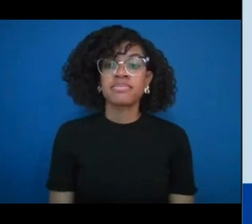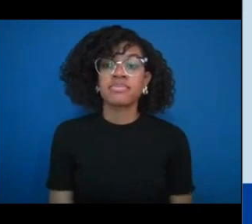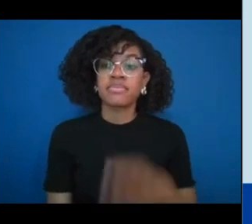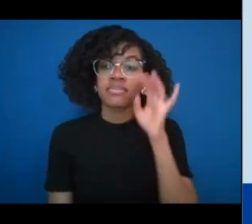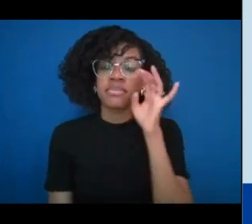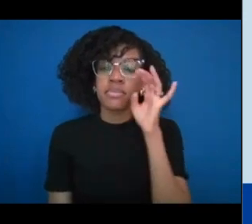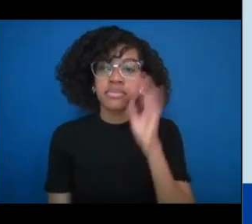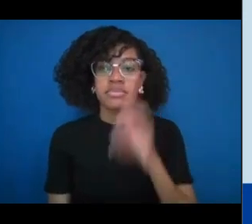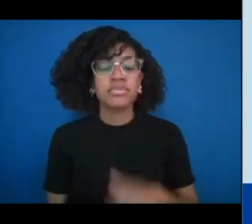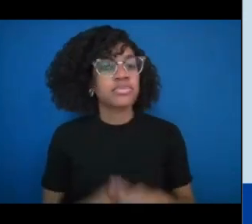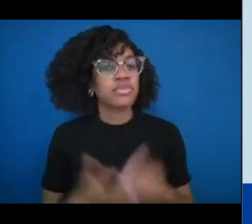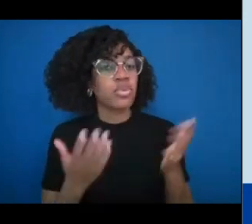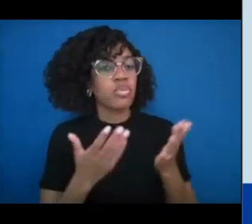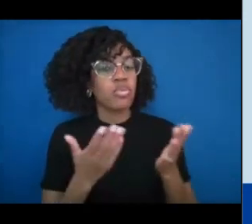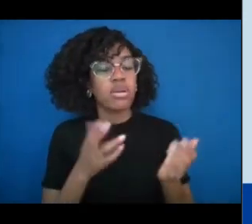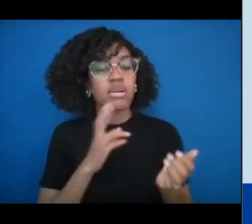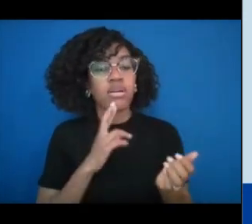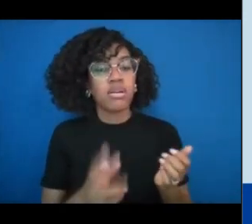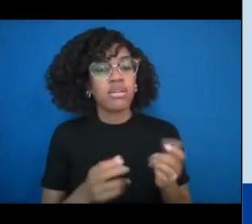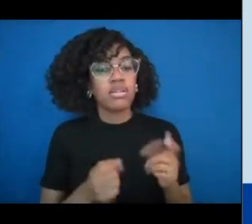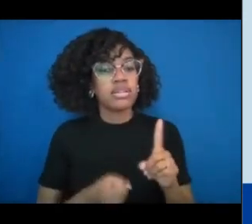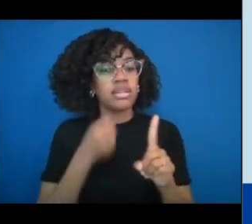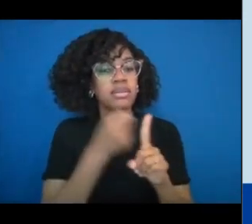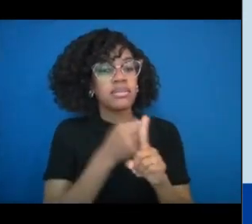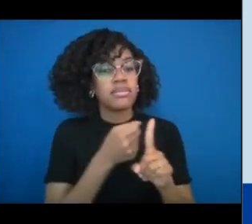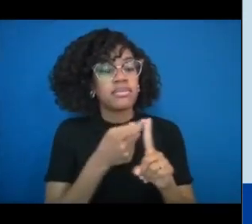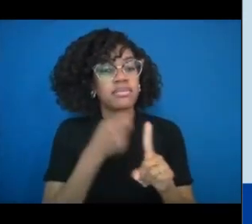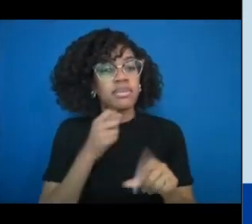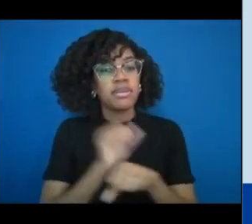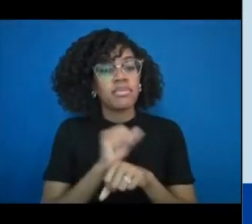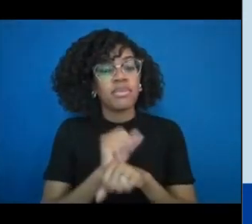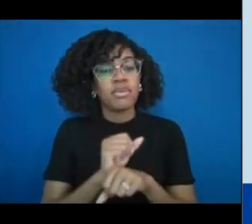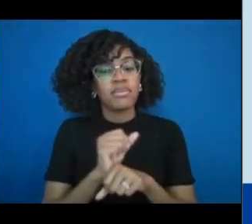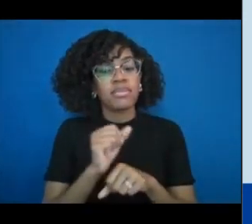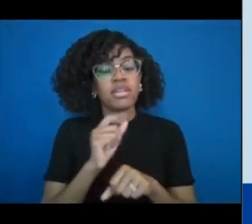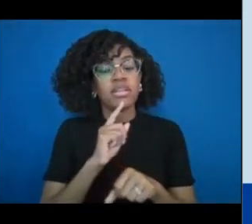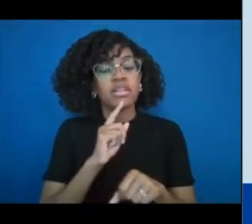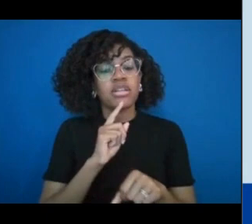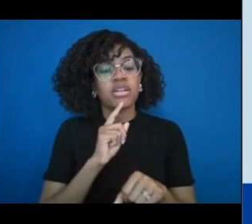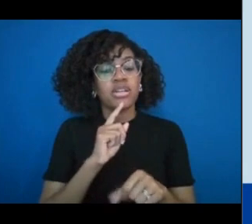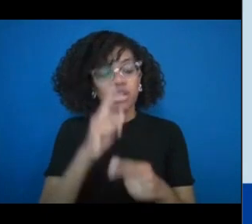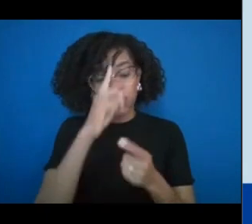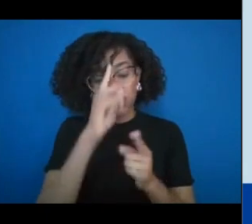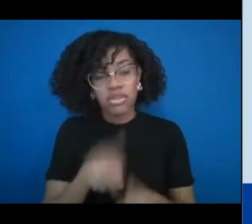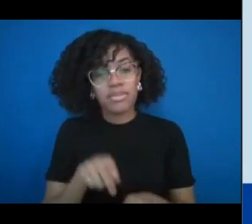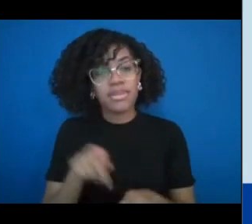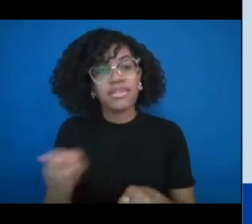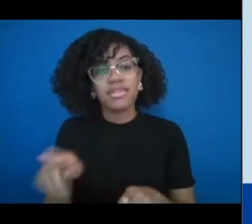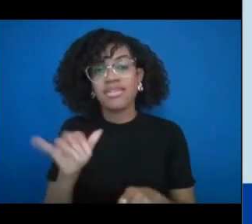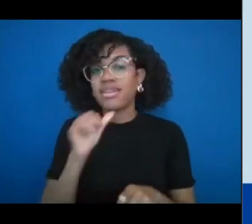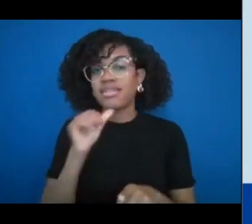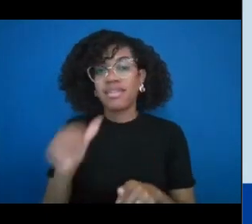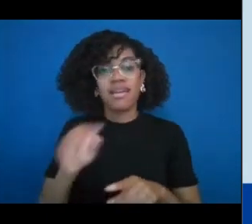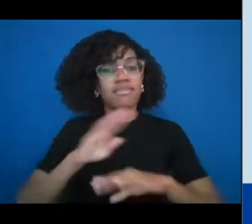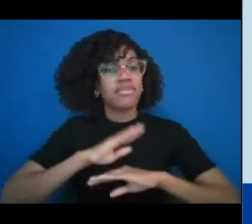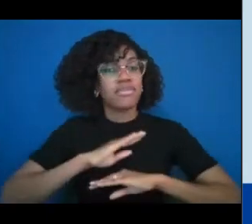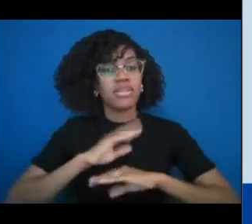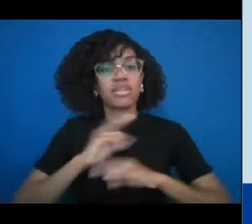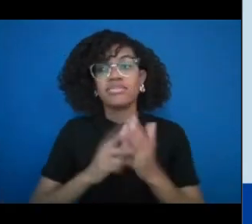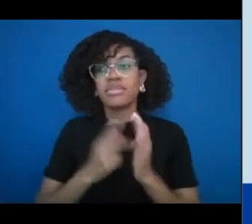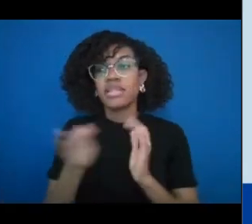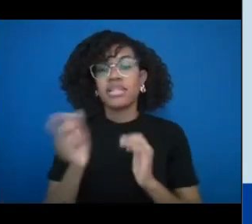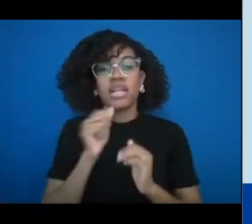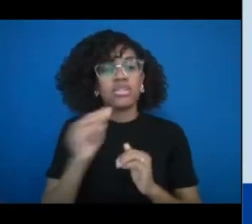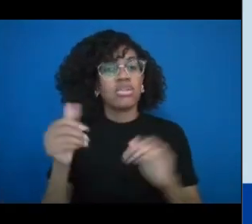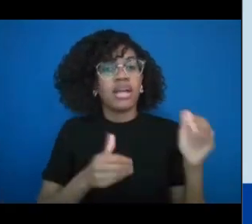What are the ramifications of employer agreements that are not fulfilled? You have employers who then do not hire all they committed